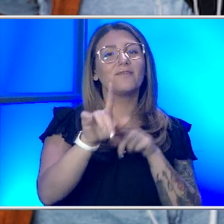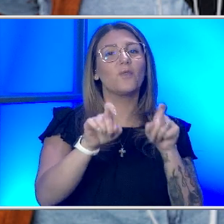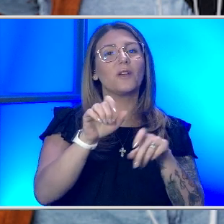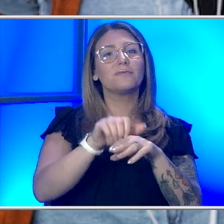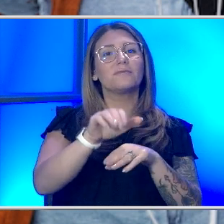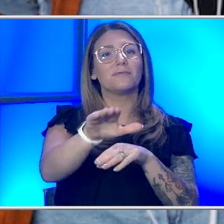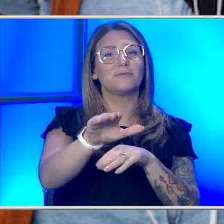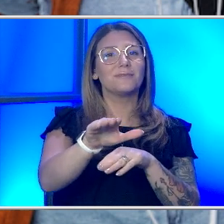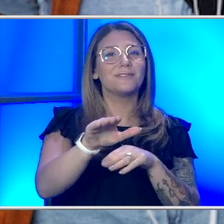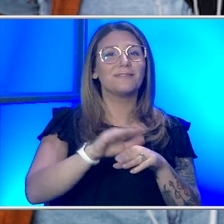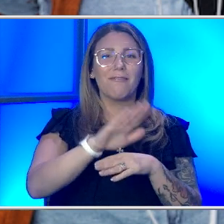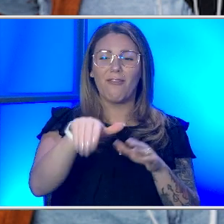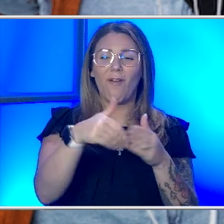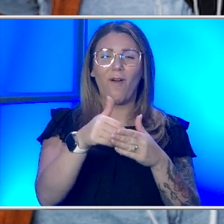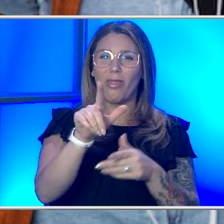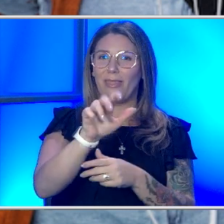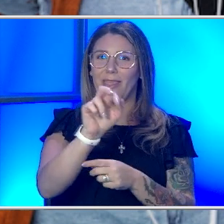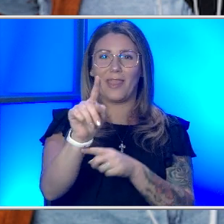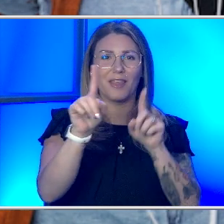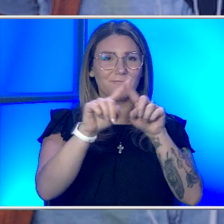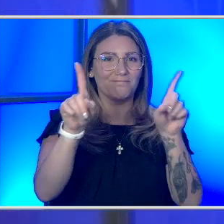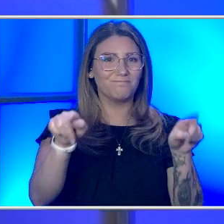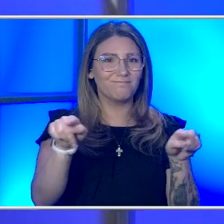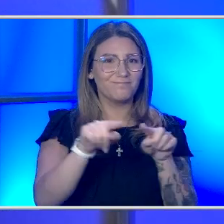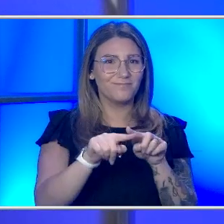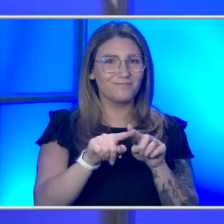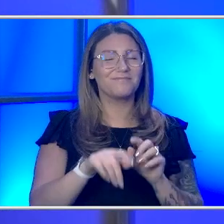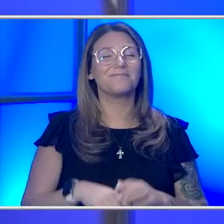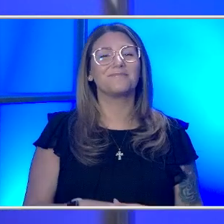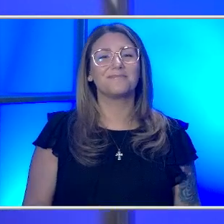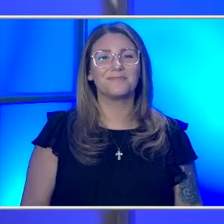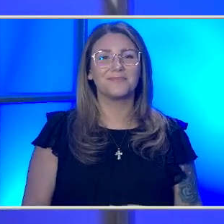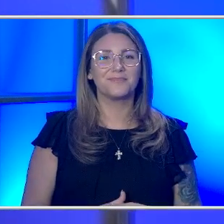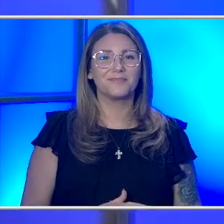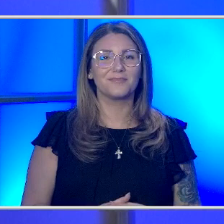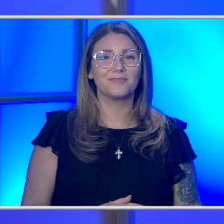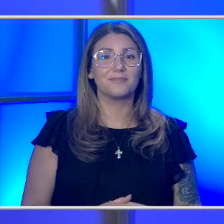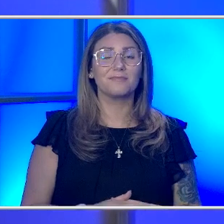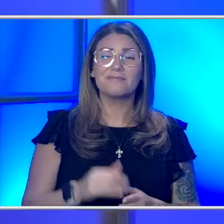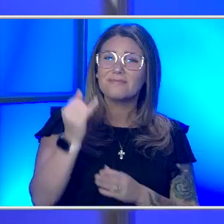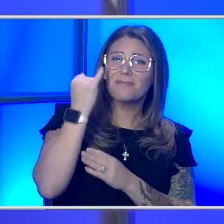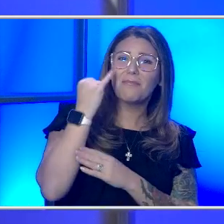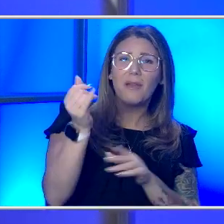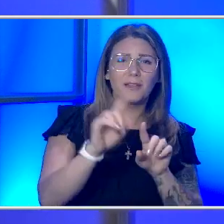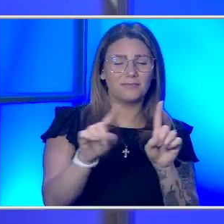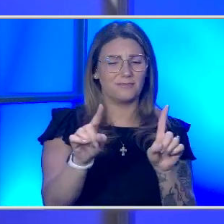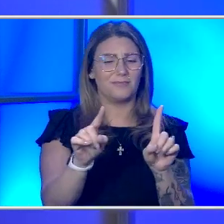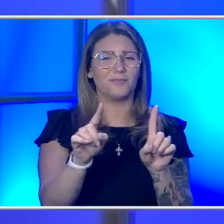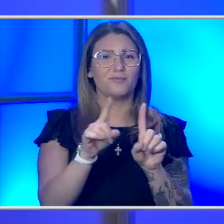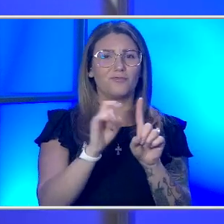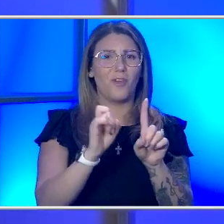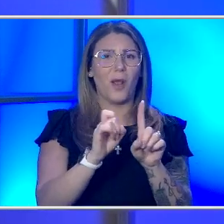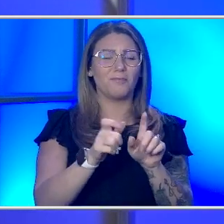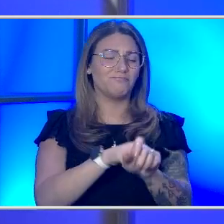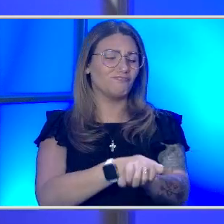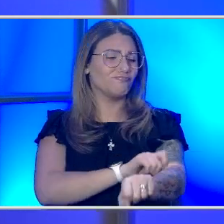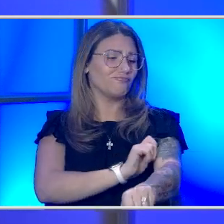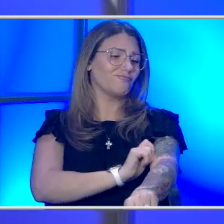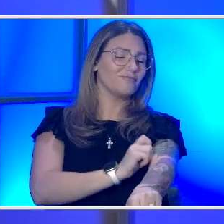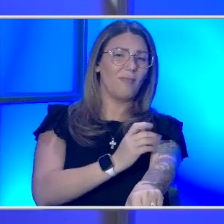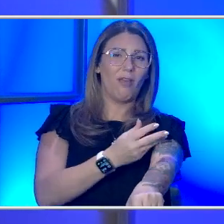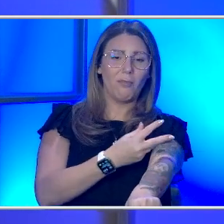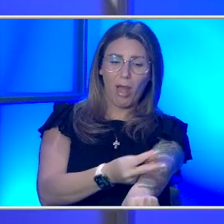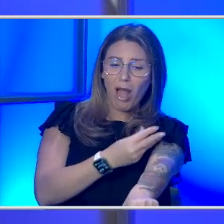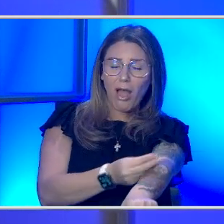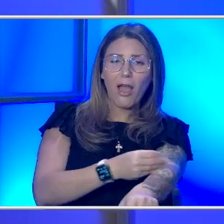Network. You can find links to all of those right there on your screen. Imagine the difference you can make by just rolling up your sleeve and donating blood.